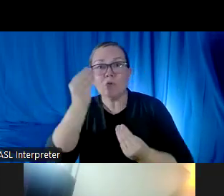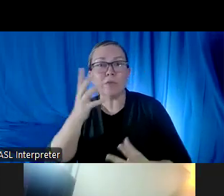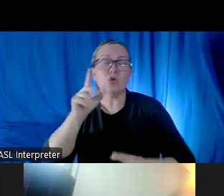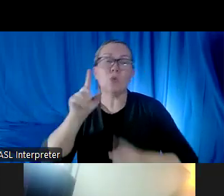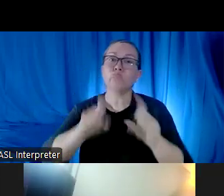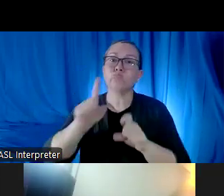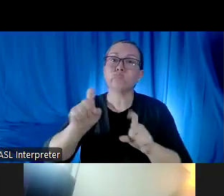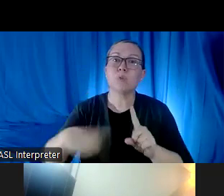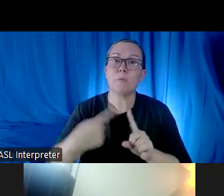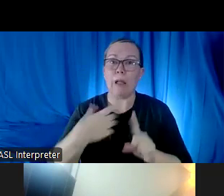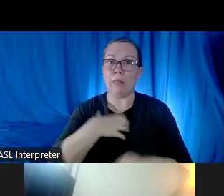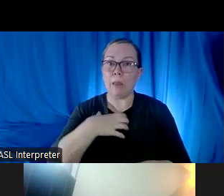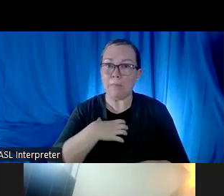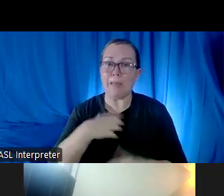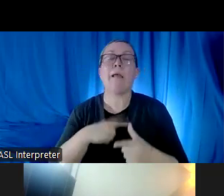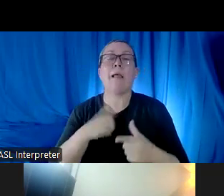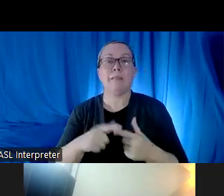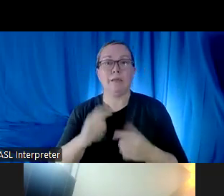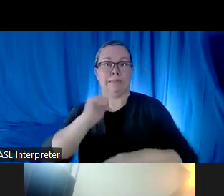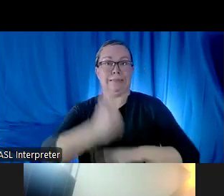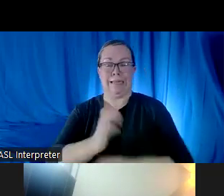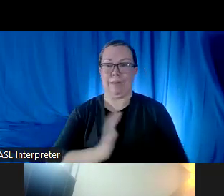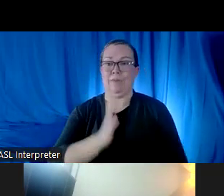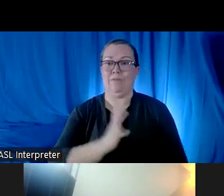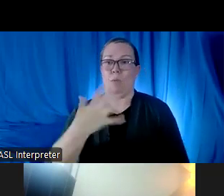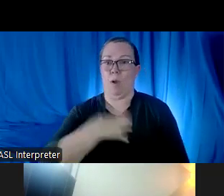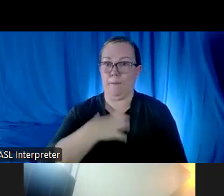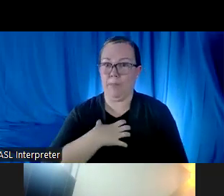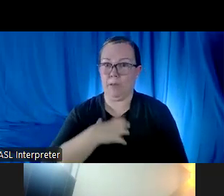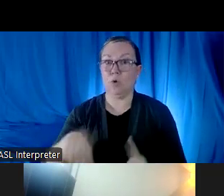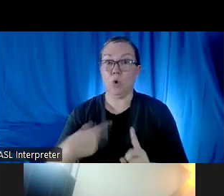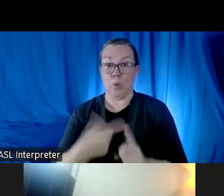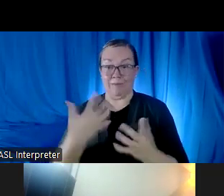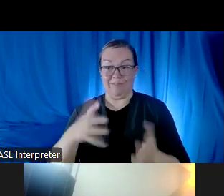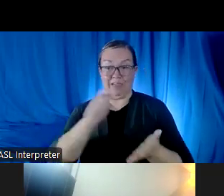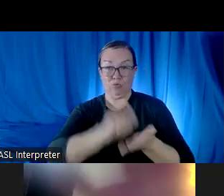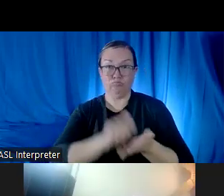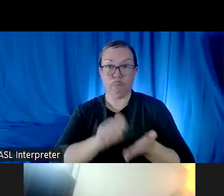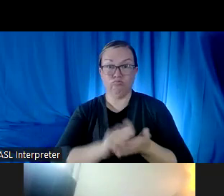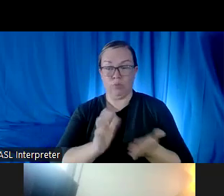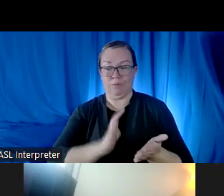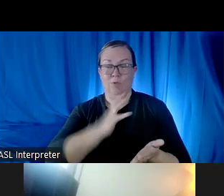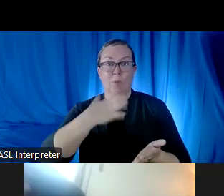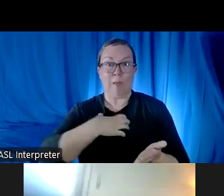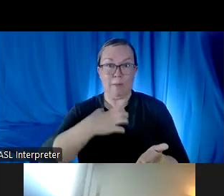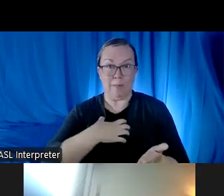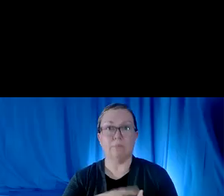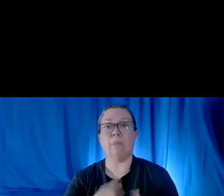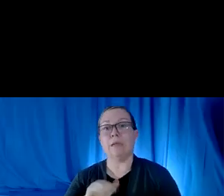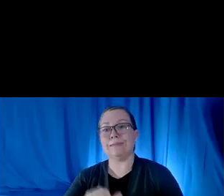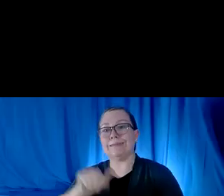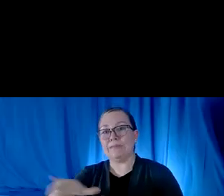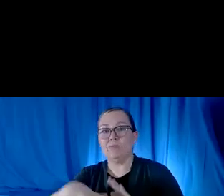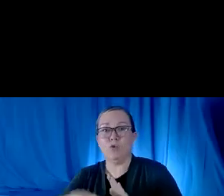the claims, and putting together a formal complaint. Once a formal complaint is drafted by the intake staff, it's sent for review and